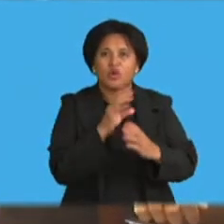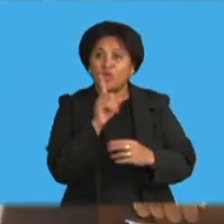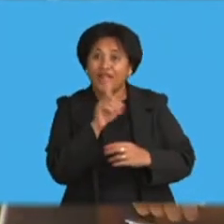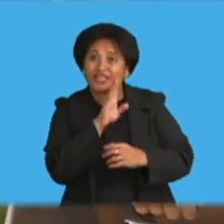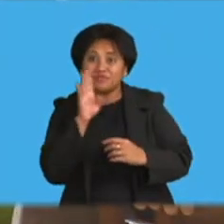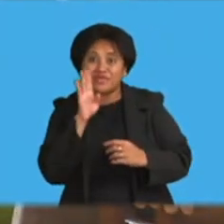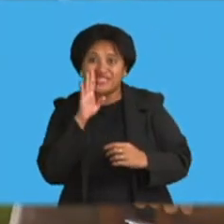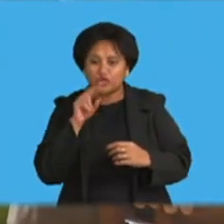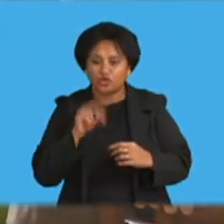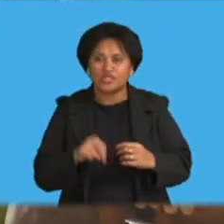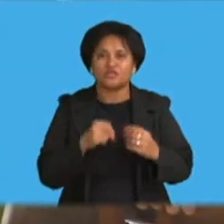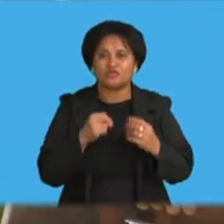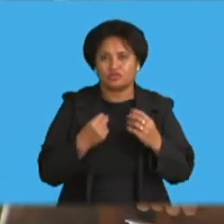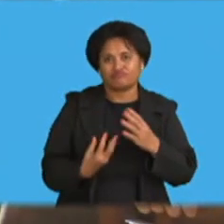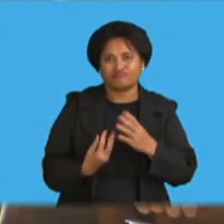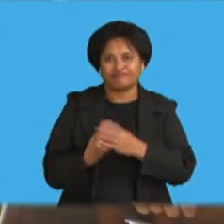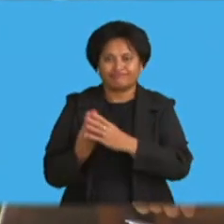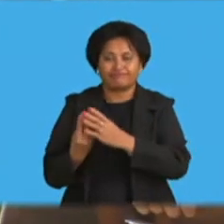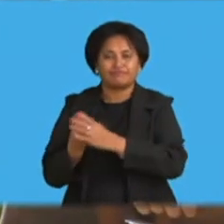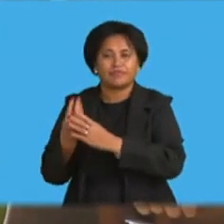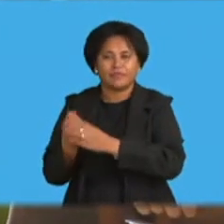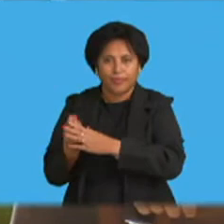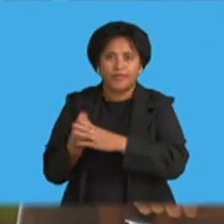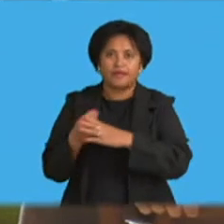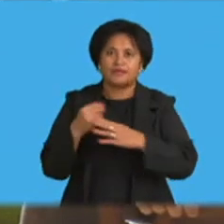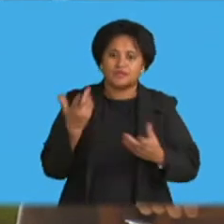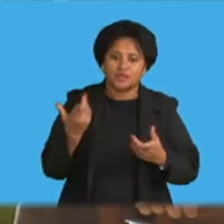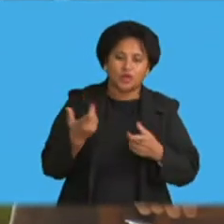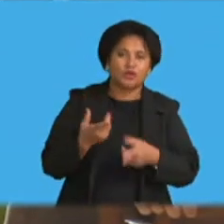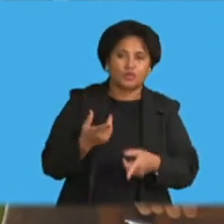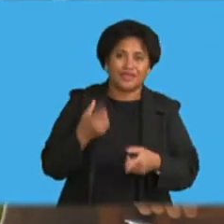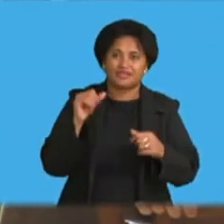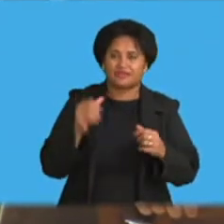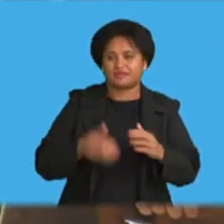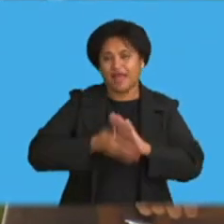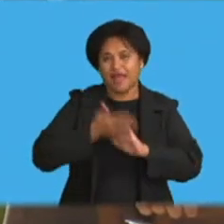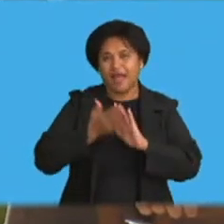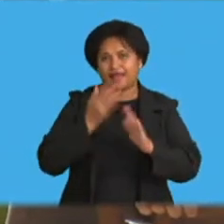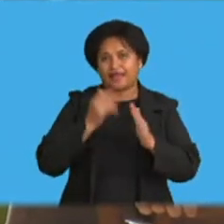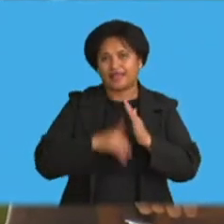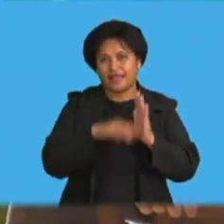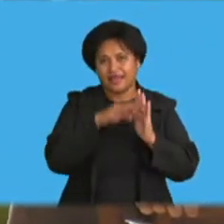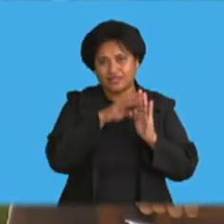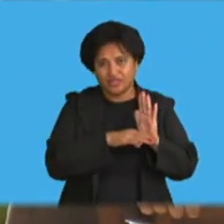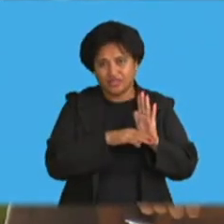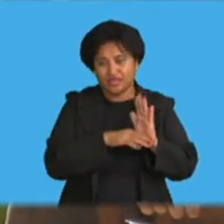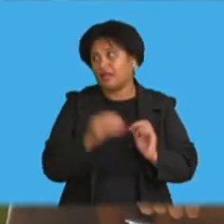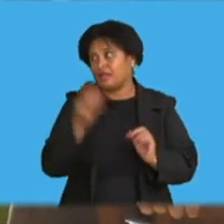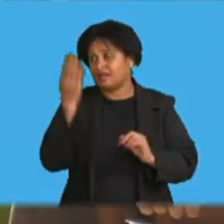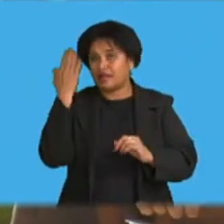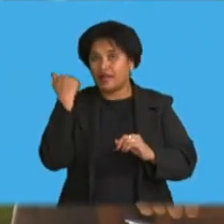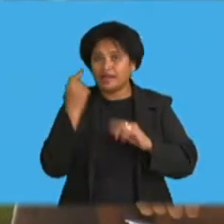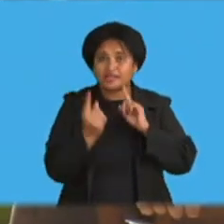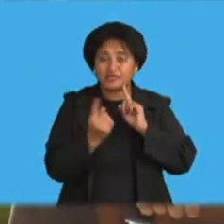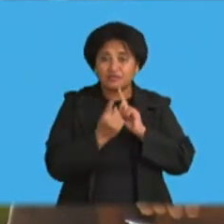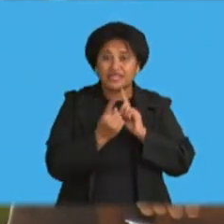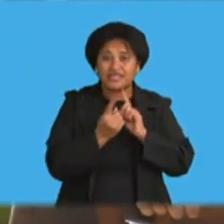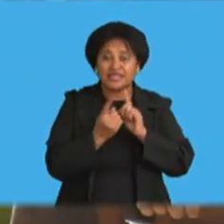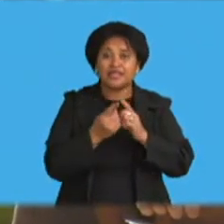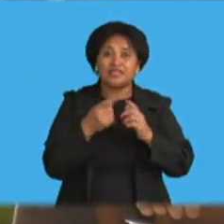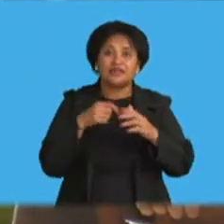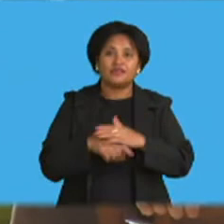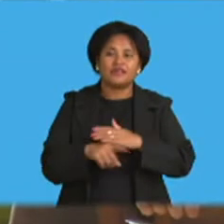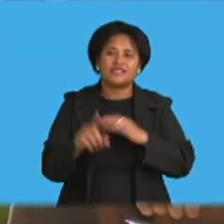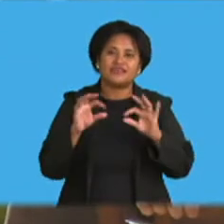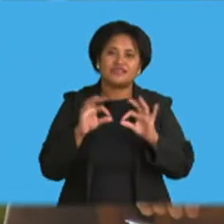the Commonwealth, and we will continue to keep the interests of small states high on the agenda. Madam Speaker, the last meeting of the CCEM in Nassau in Bahamas,